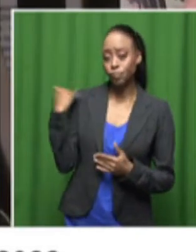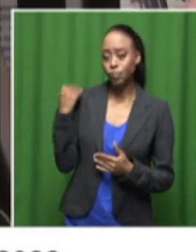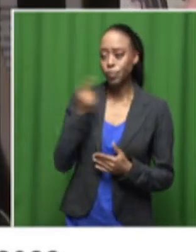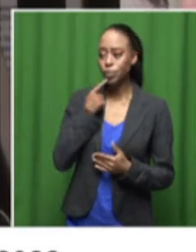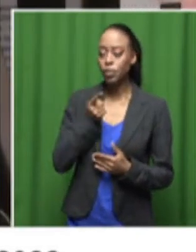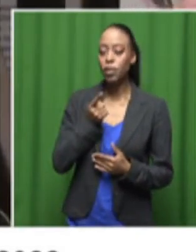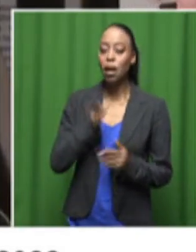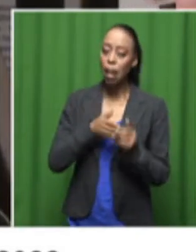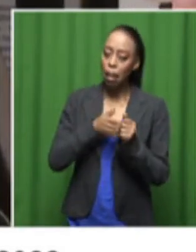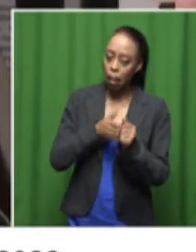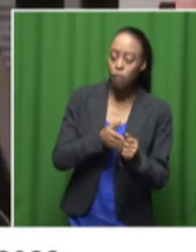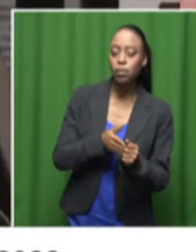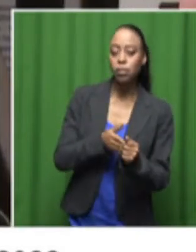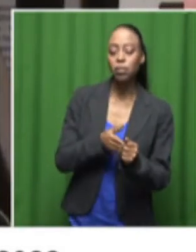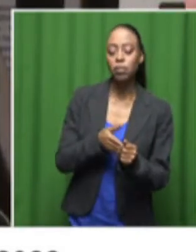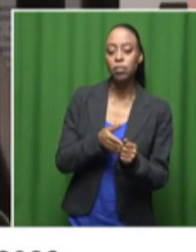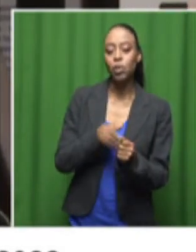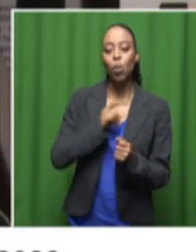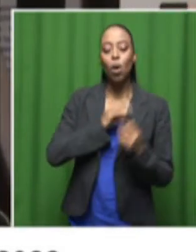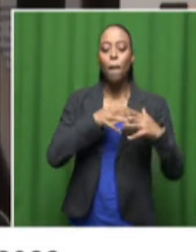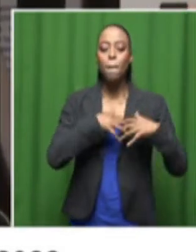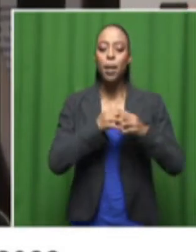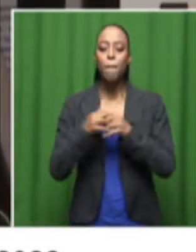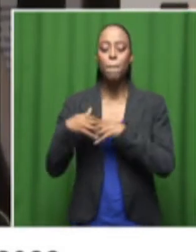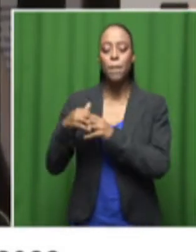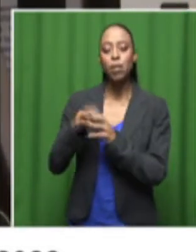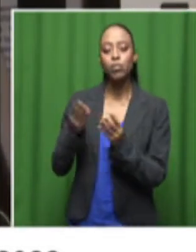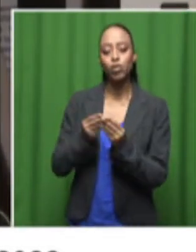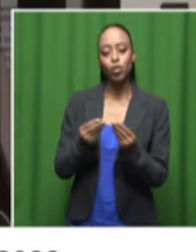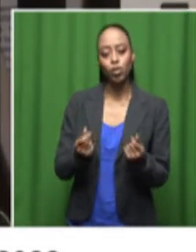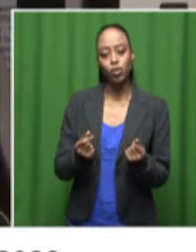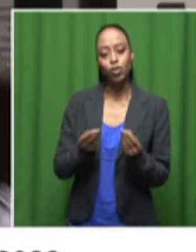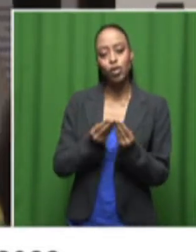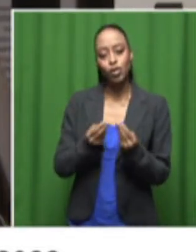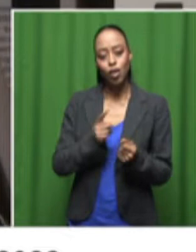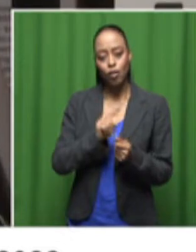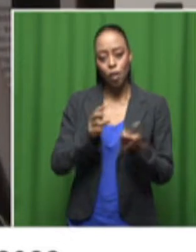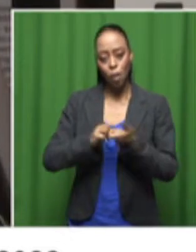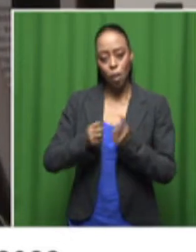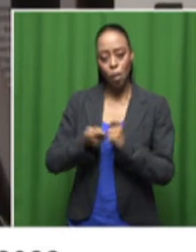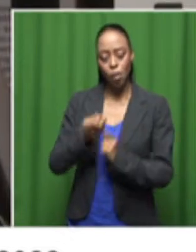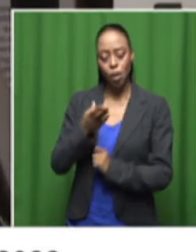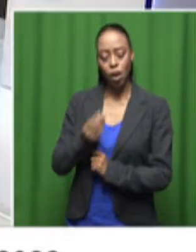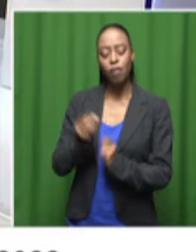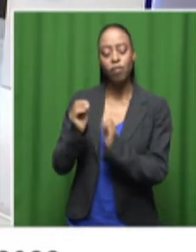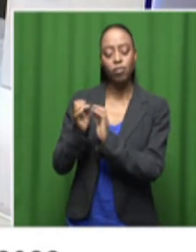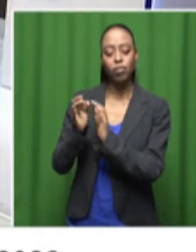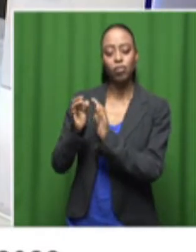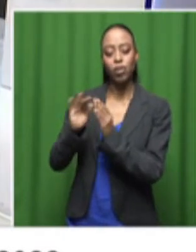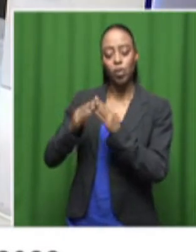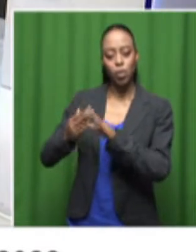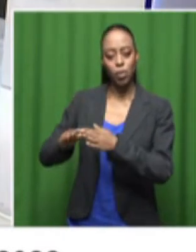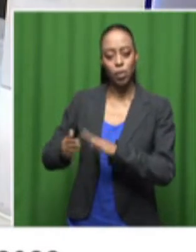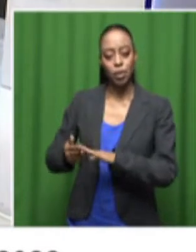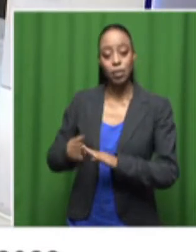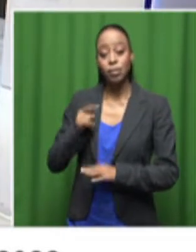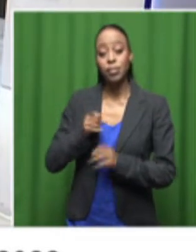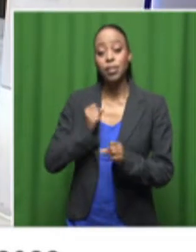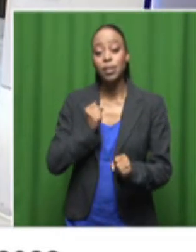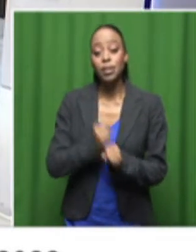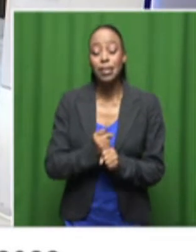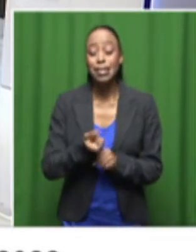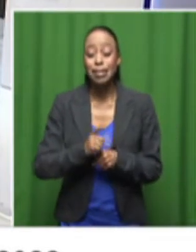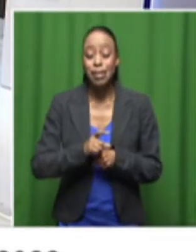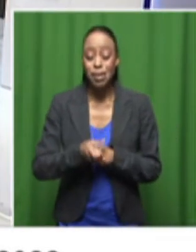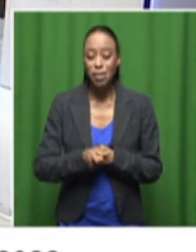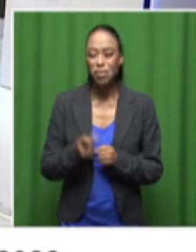lead in the space of creating solutions that solve our societal problems. Yeah. One thing that you've done this year, I mean, this conference